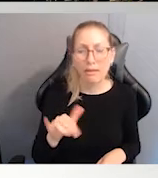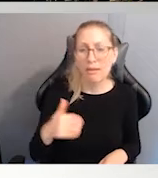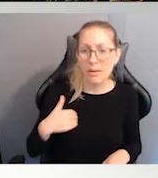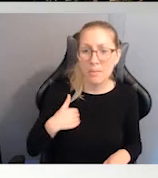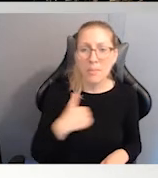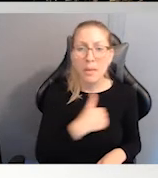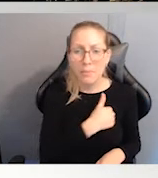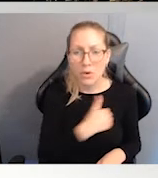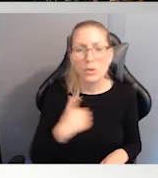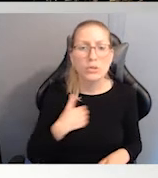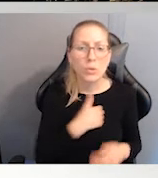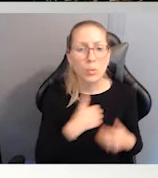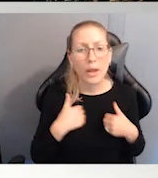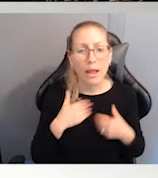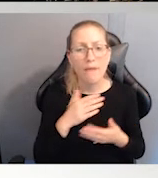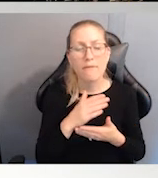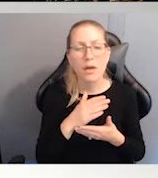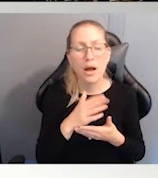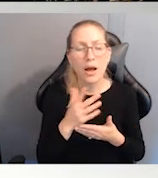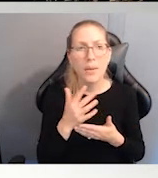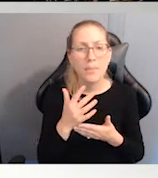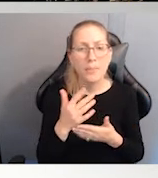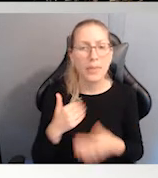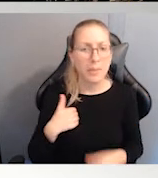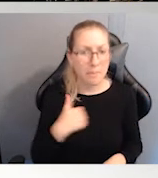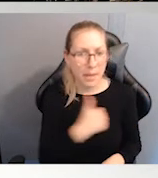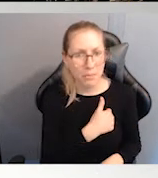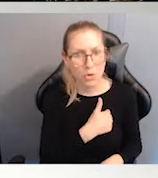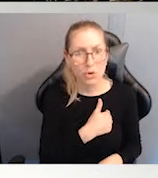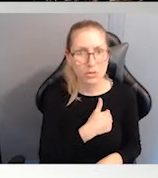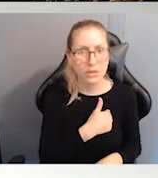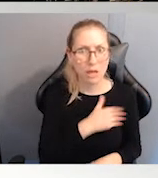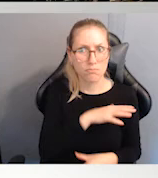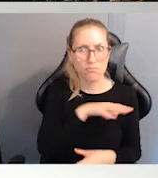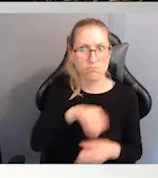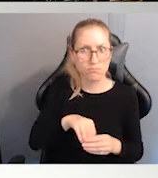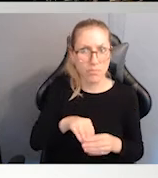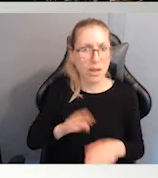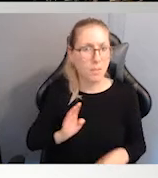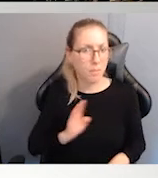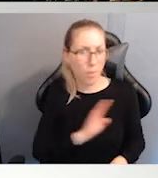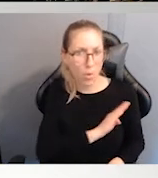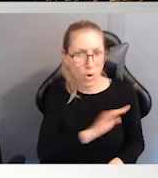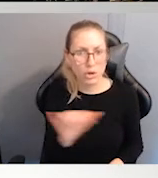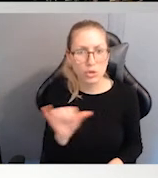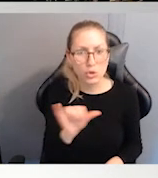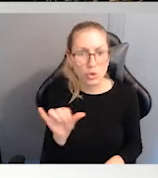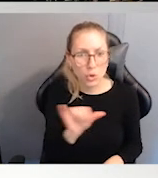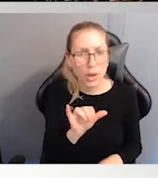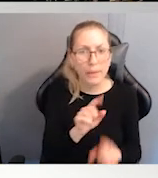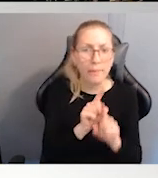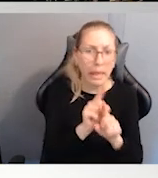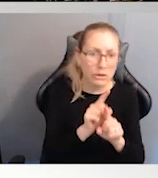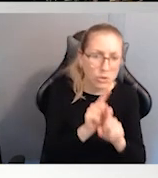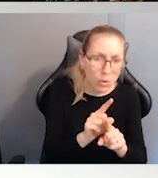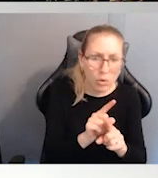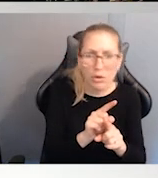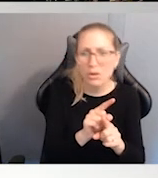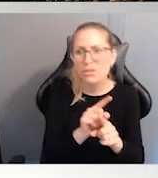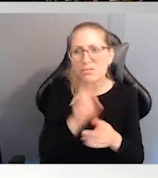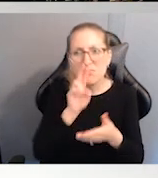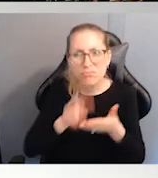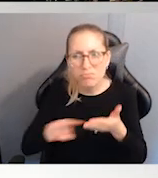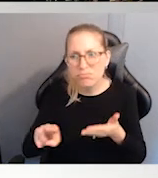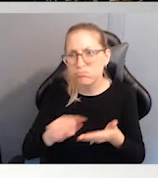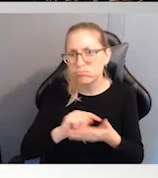have some of our super members that are on that board as well. Secretaries, mentors, this and that. So we do,